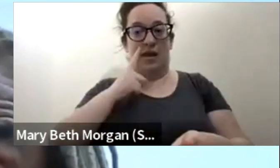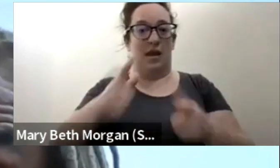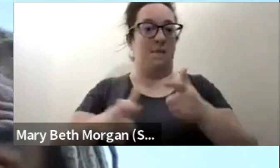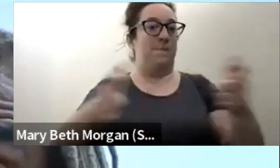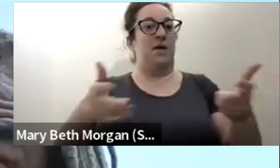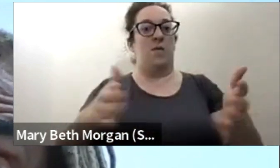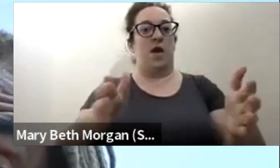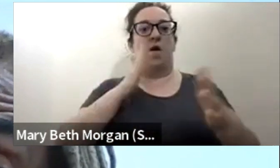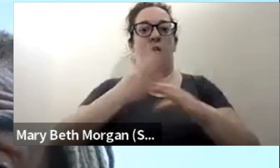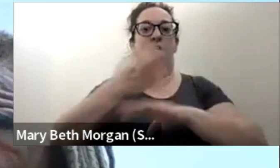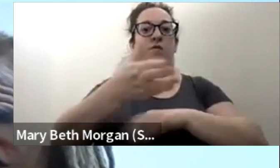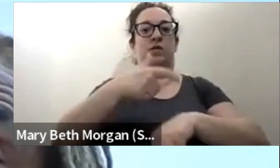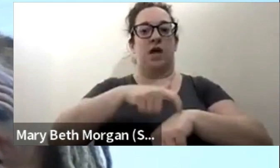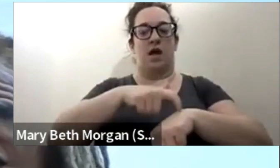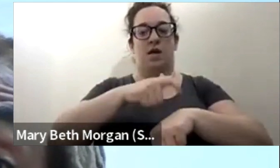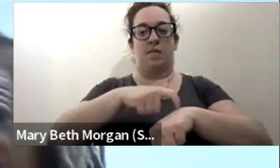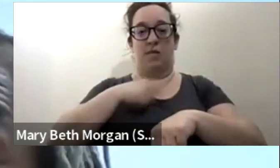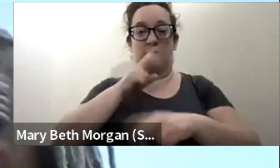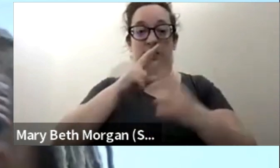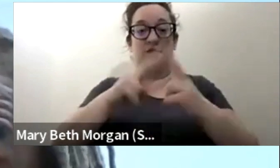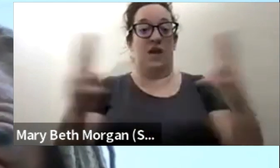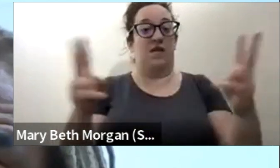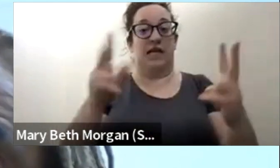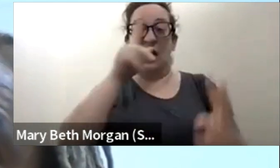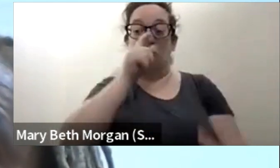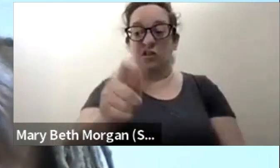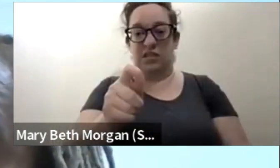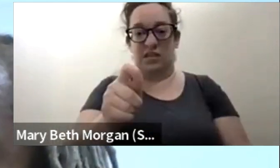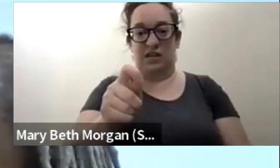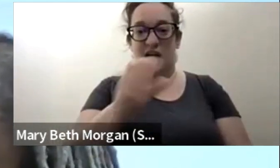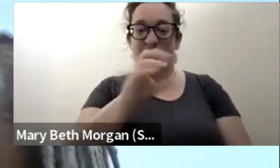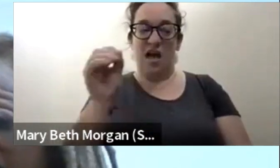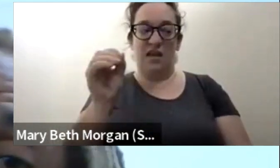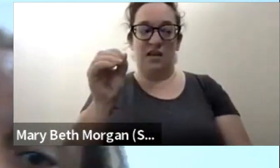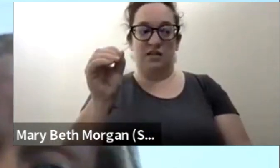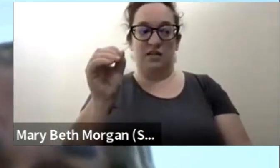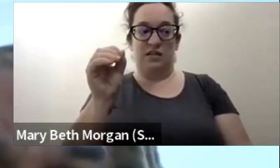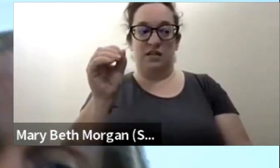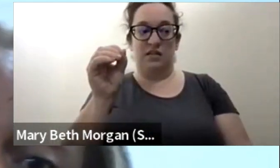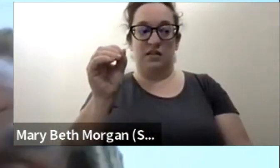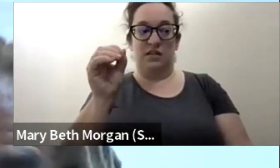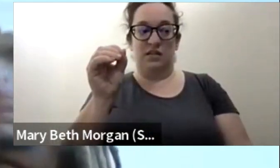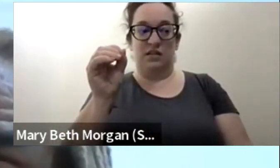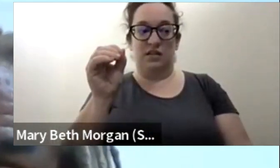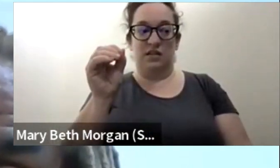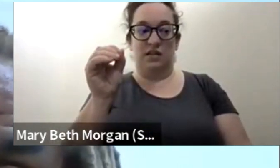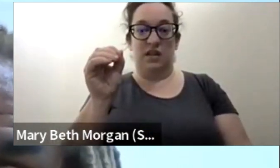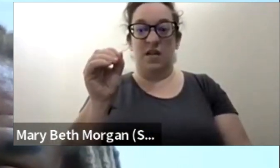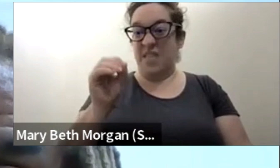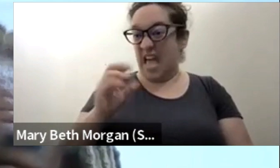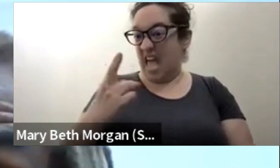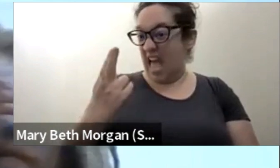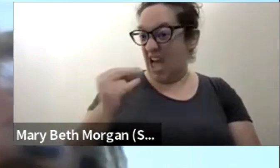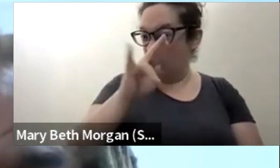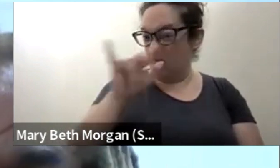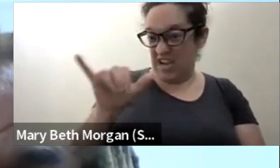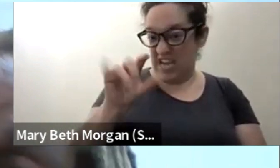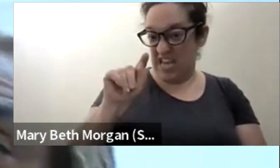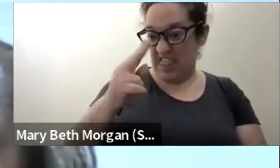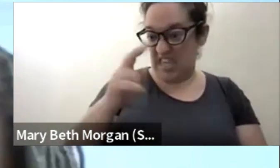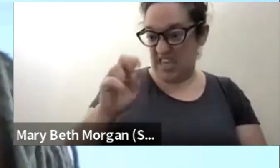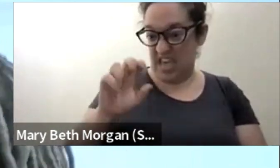all of which Shakespeare would have been very, very aware of and in fact witnessed. The Queen Mary started,